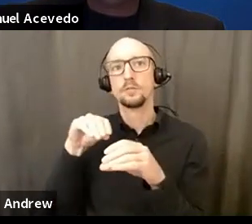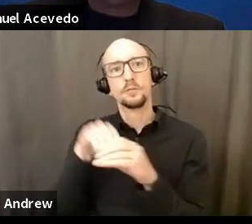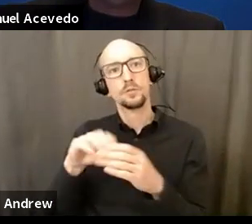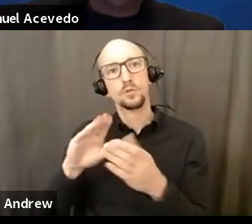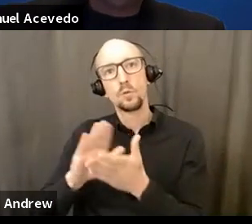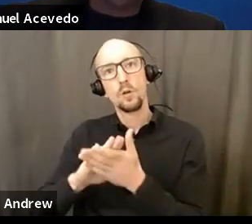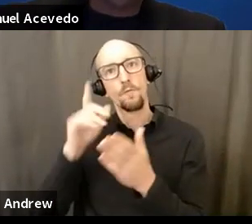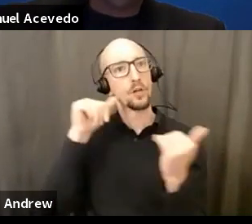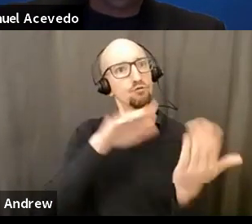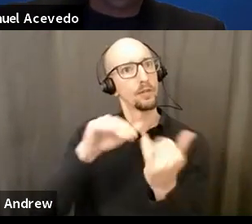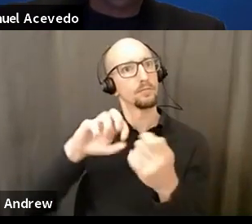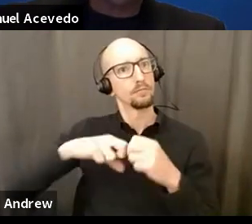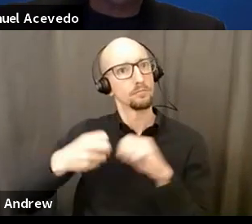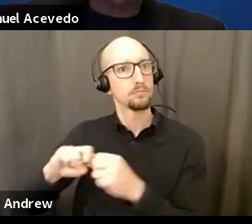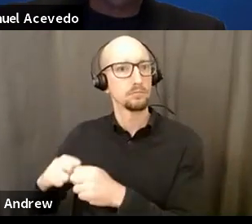opposed to